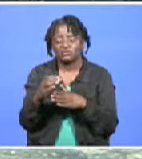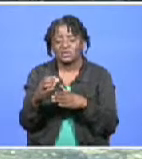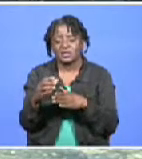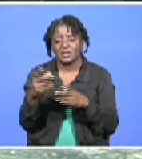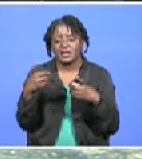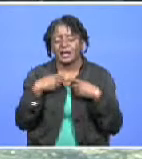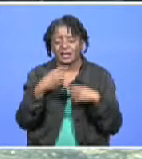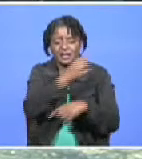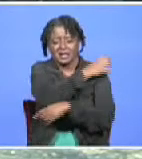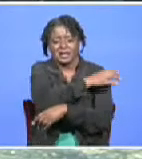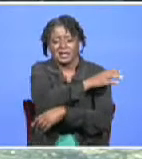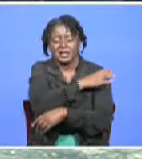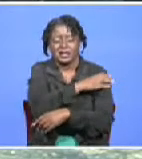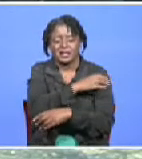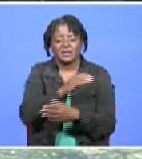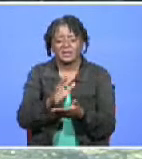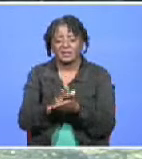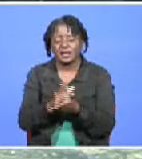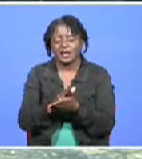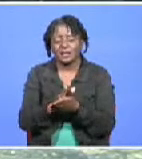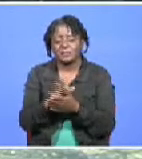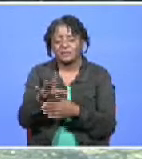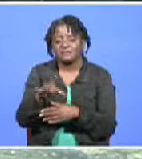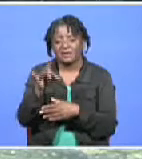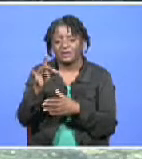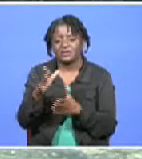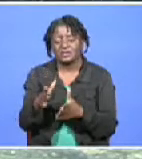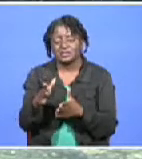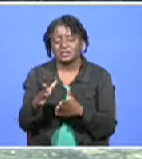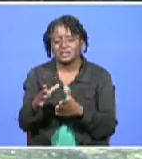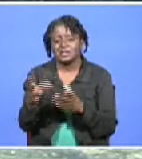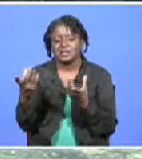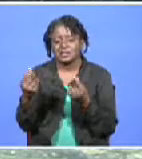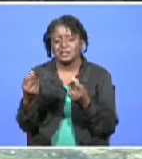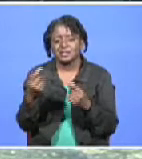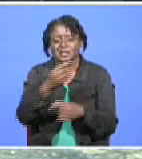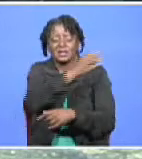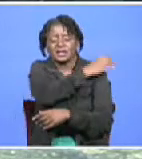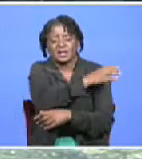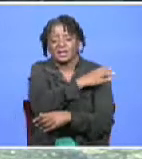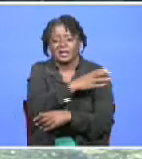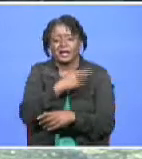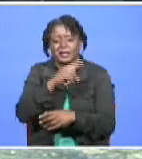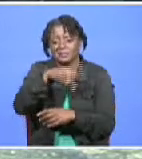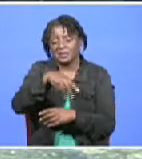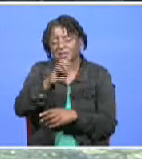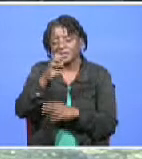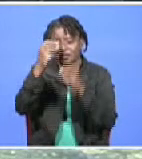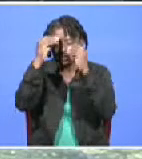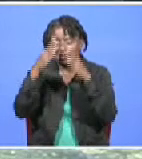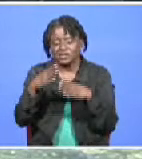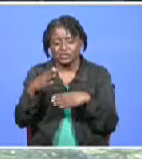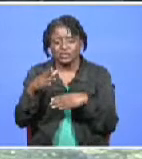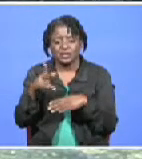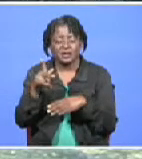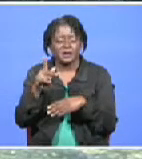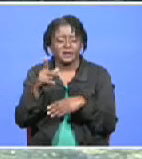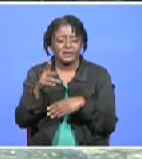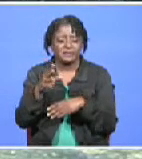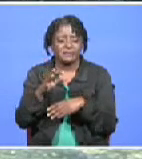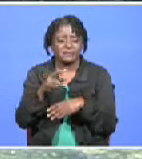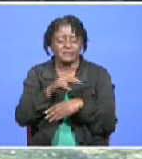conducted by Academy founders Owen Forbes and Ricardo Demerit, as well as organized by physical education teacher Felicia Cartwright. The clinic